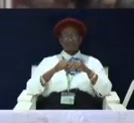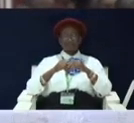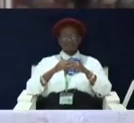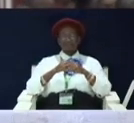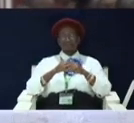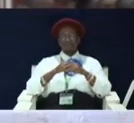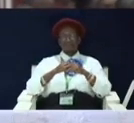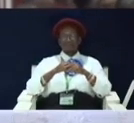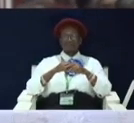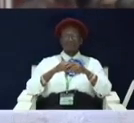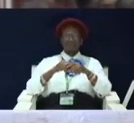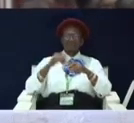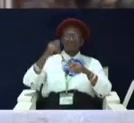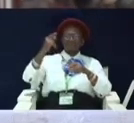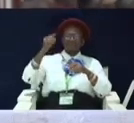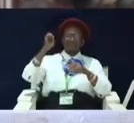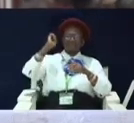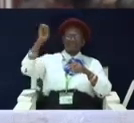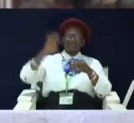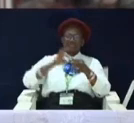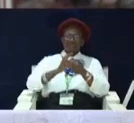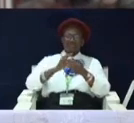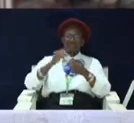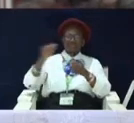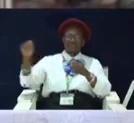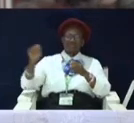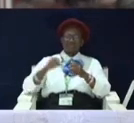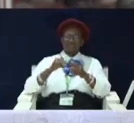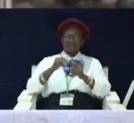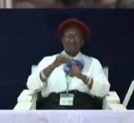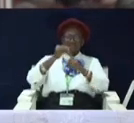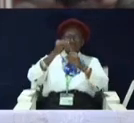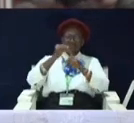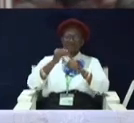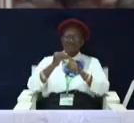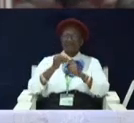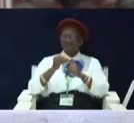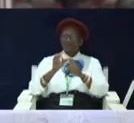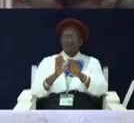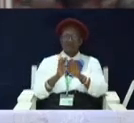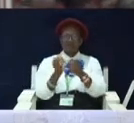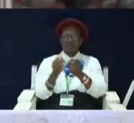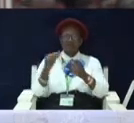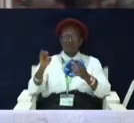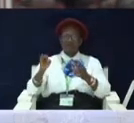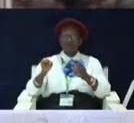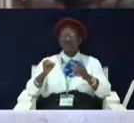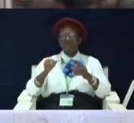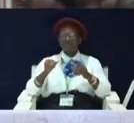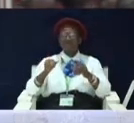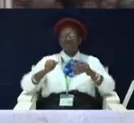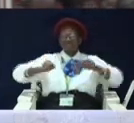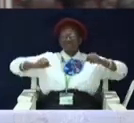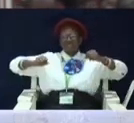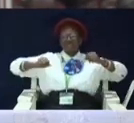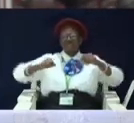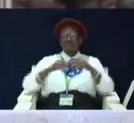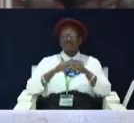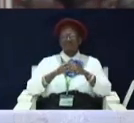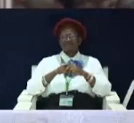He joined a special club of giants. Ó wá darapọ̀ mọ́